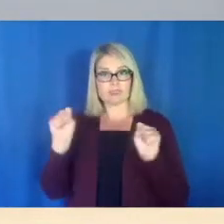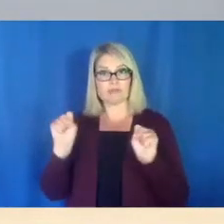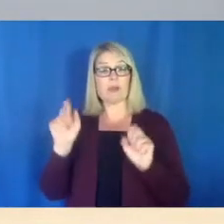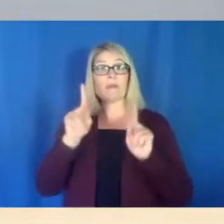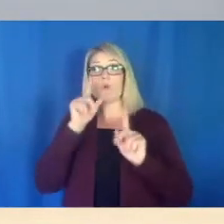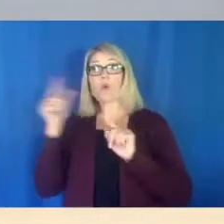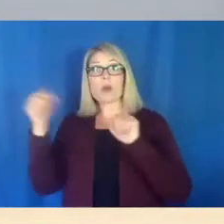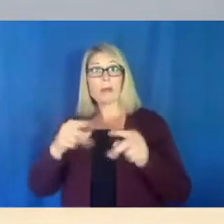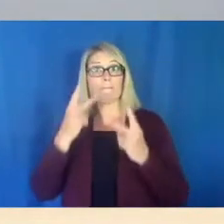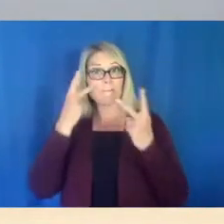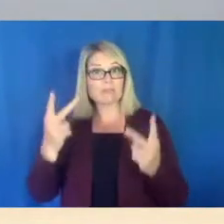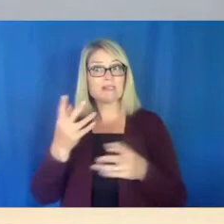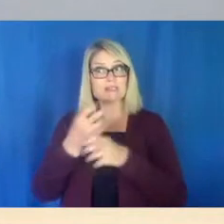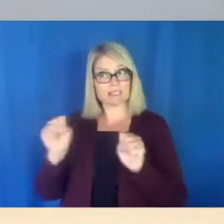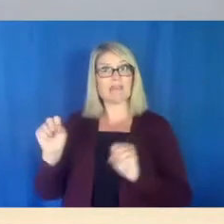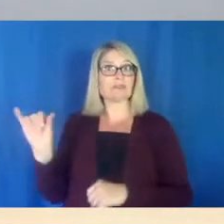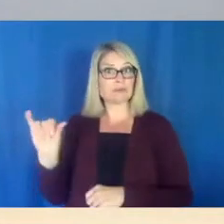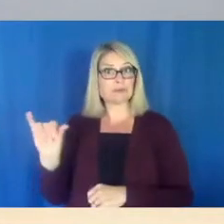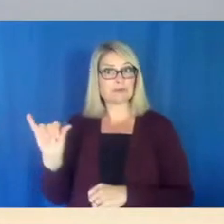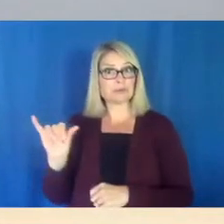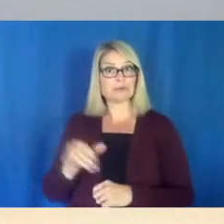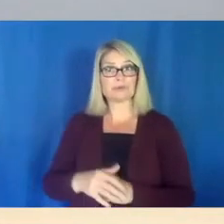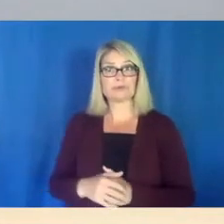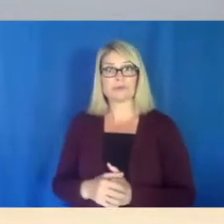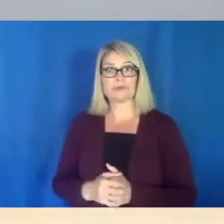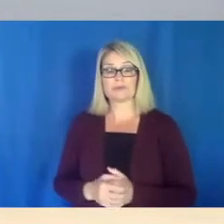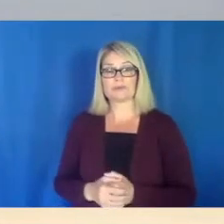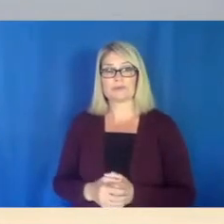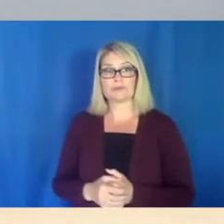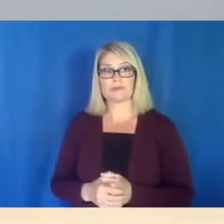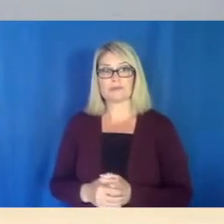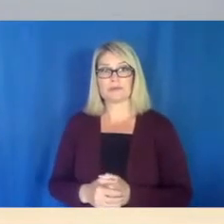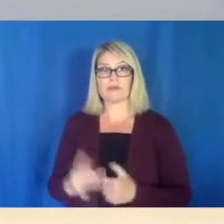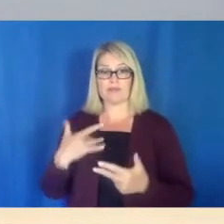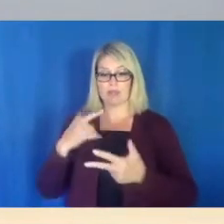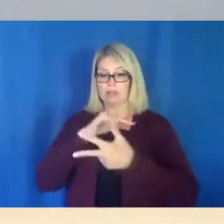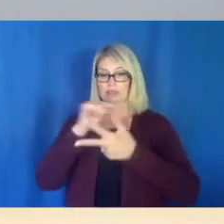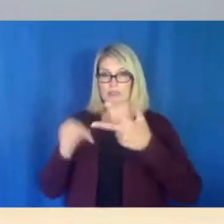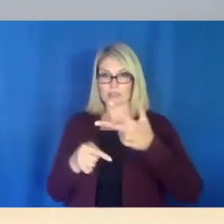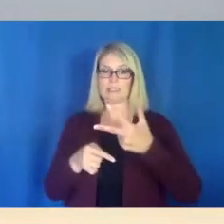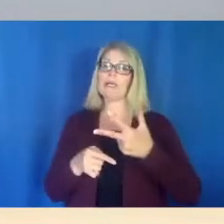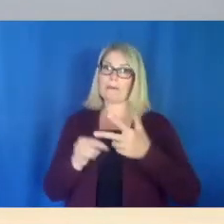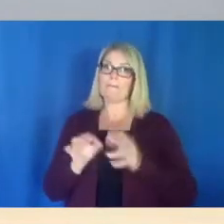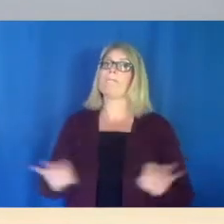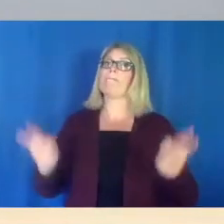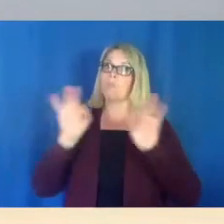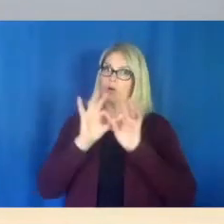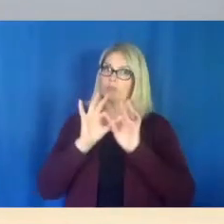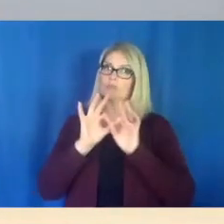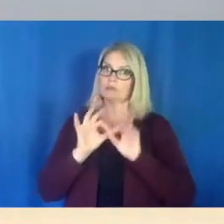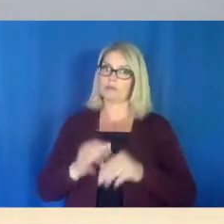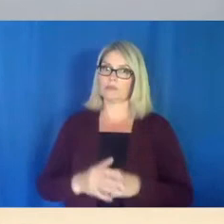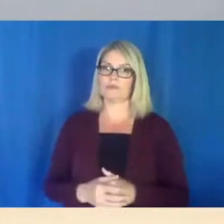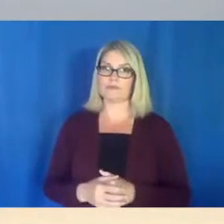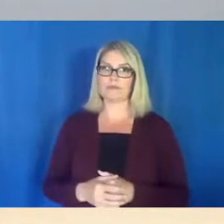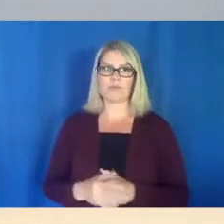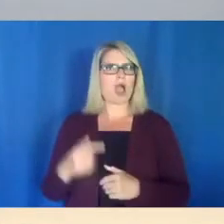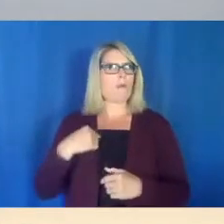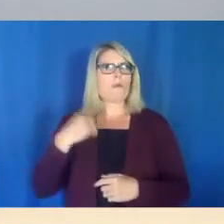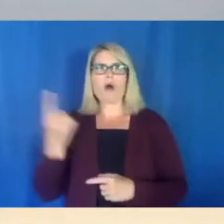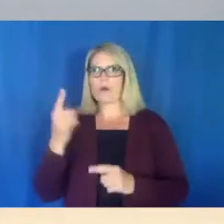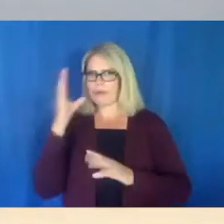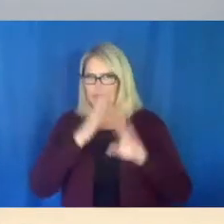too. So I think both parts are key, and they will. I'm always a little bit worried, but I think those